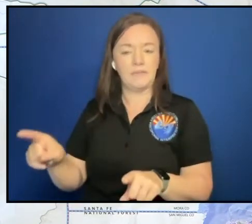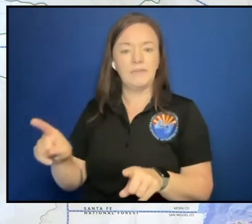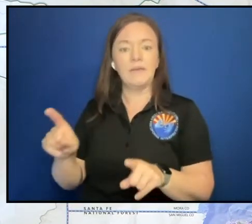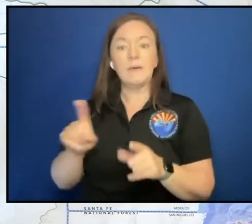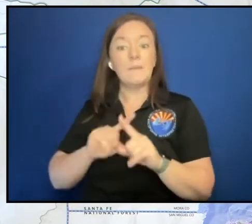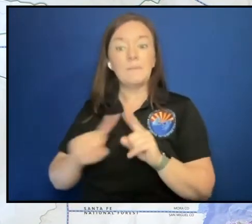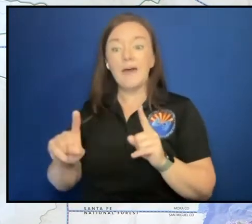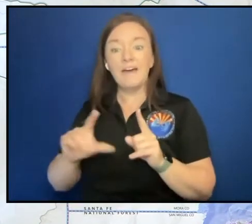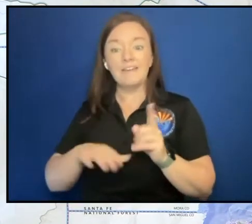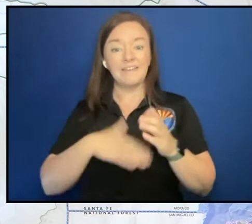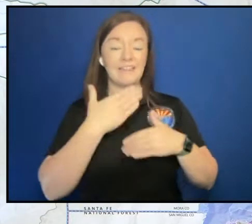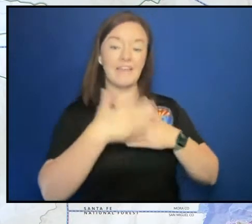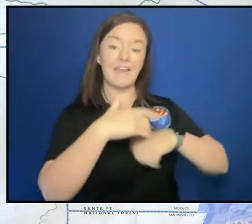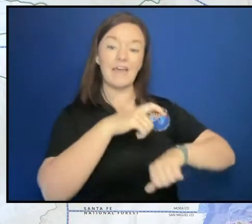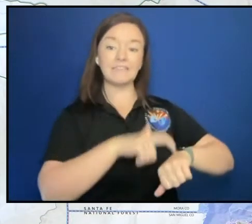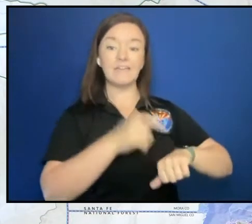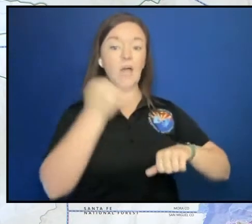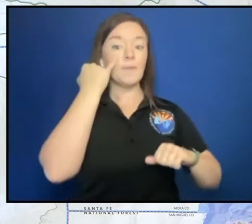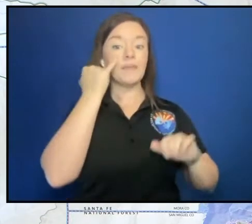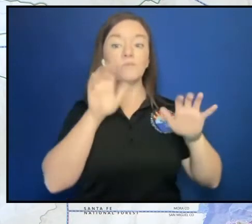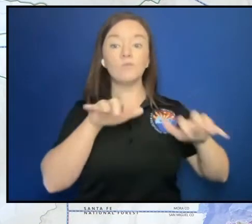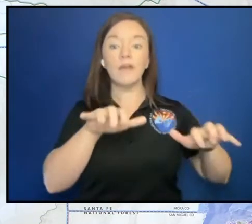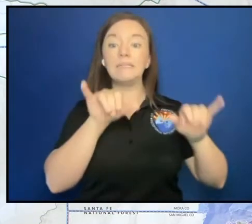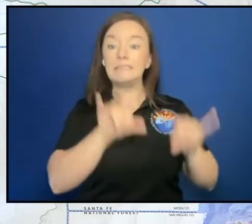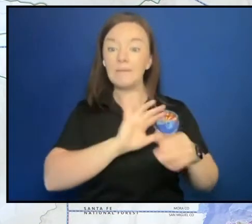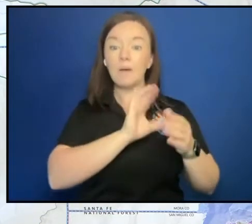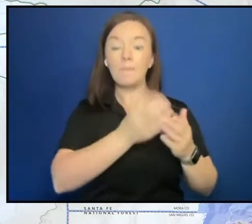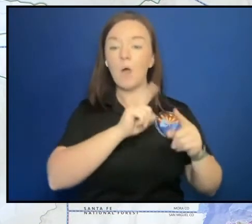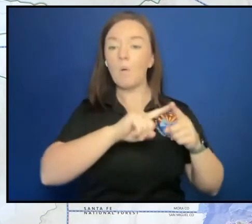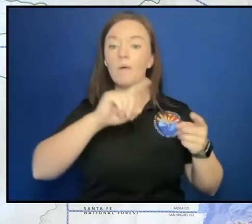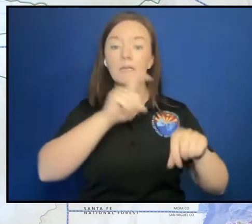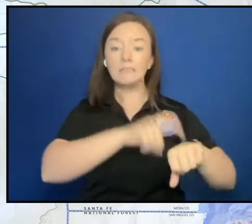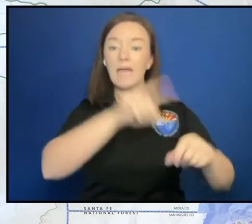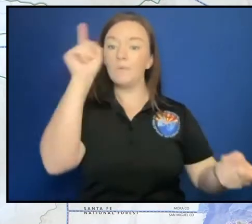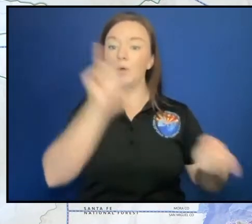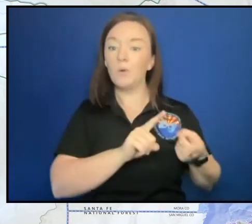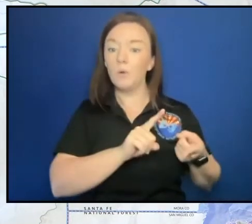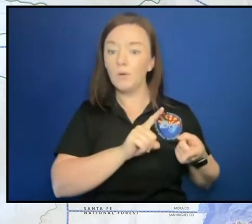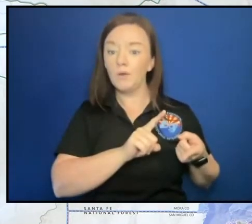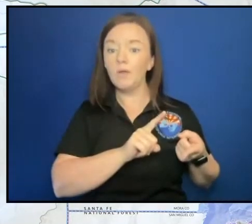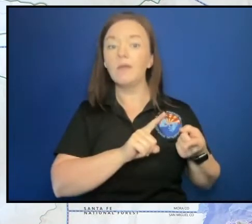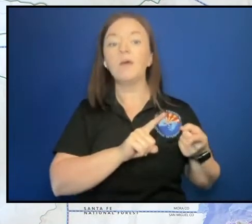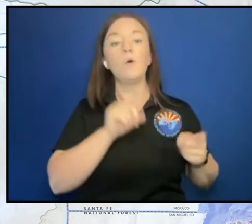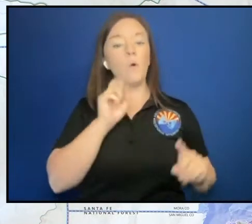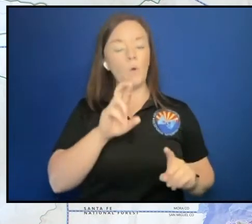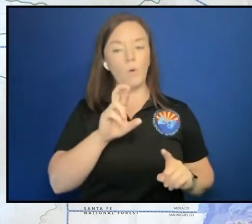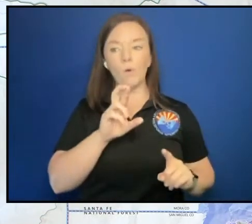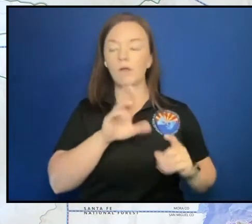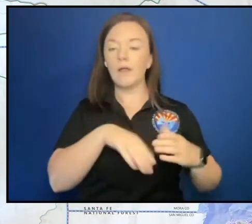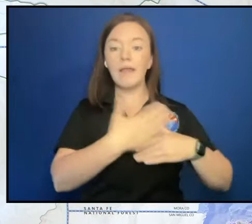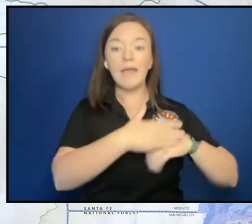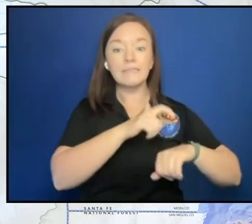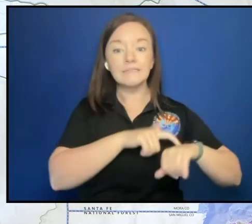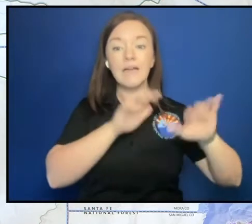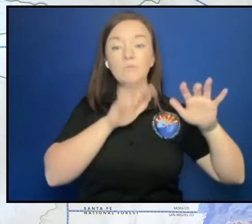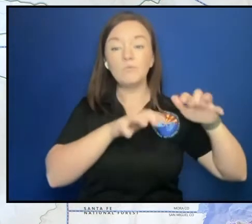over 30 minutes, it did it over 15 minutes. Or maybe the next time it rains that much, it did it after 3 or 4 days of previous